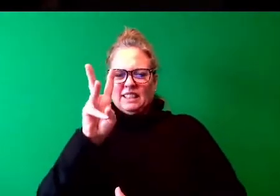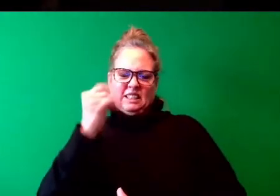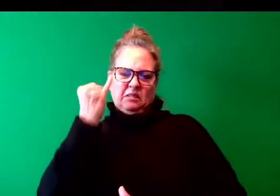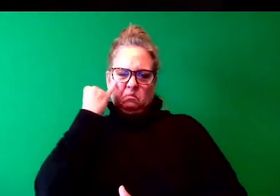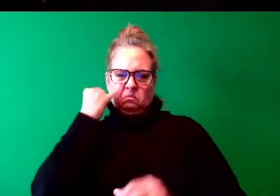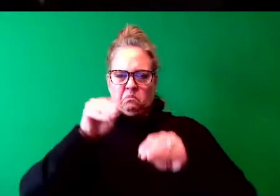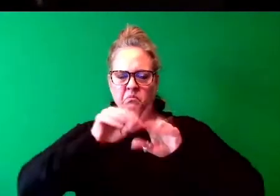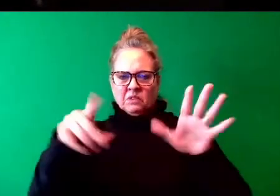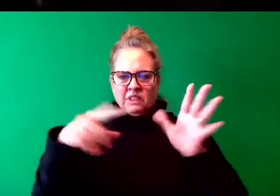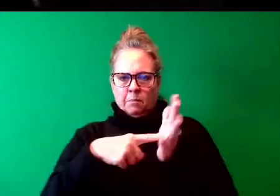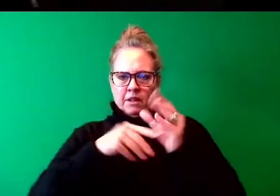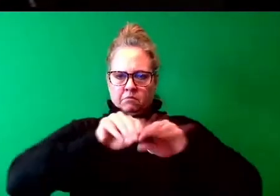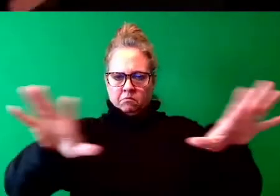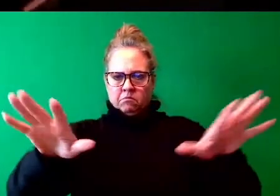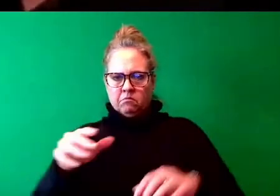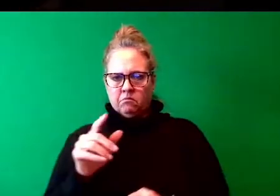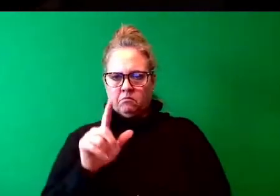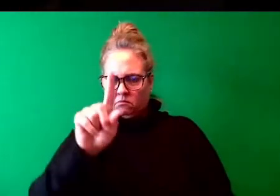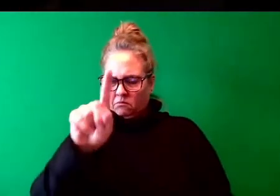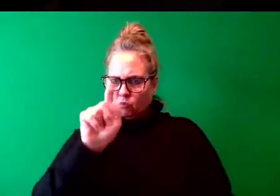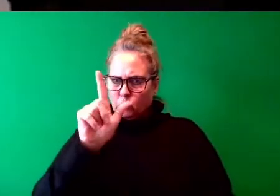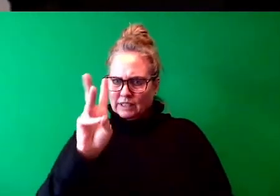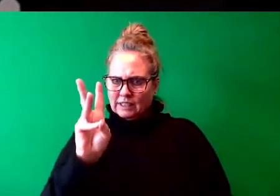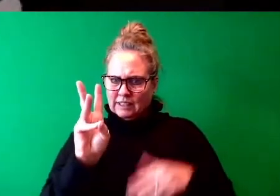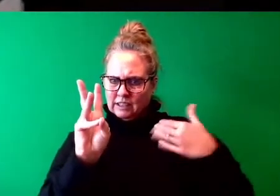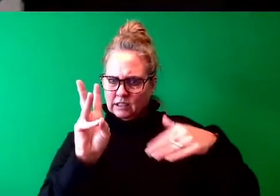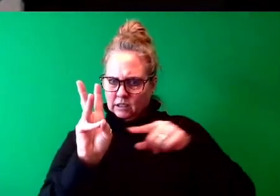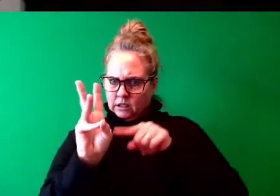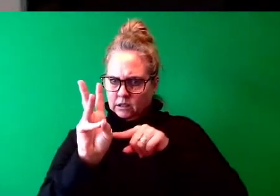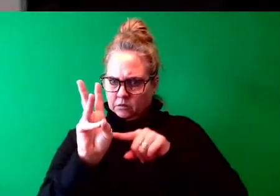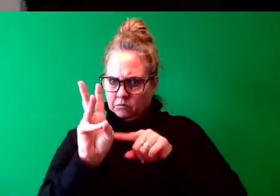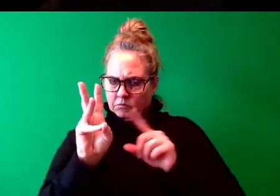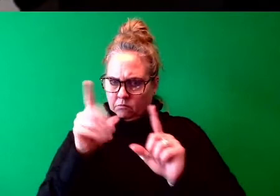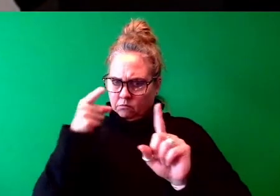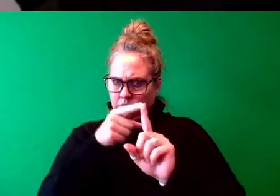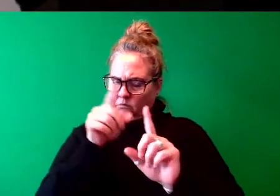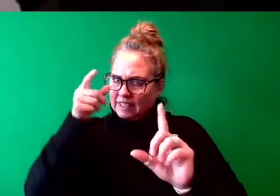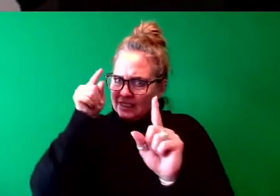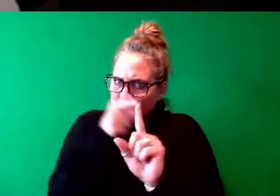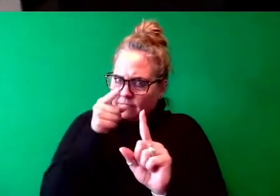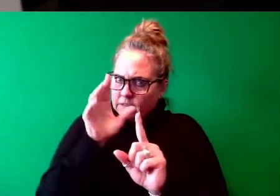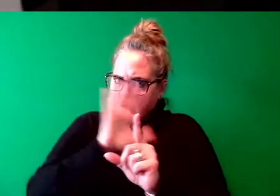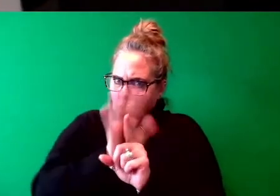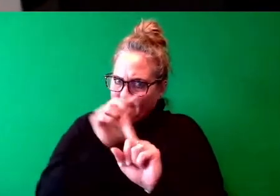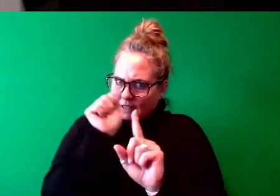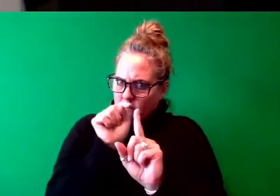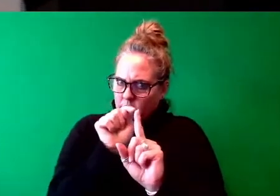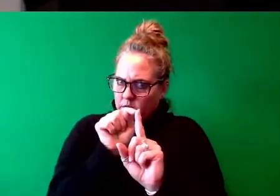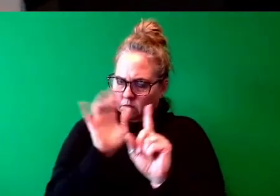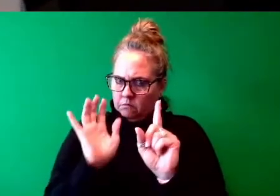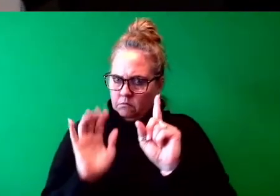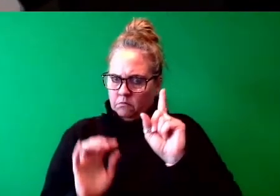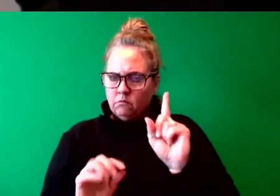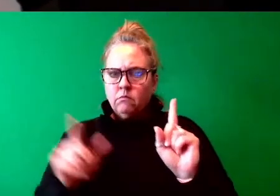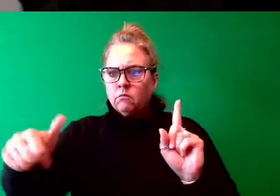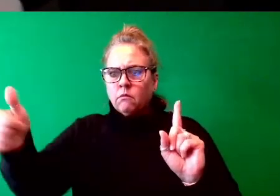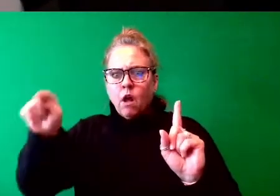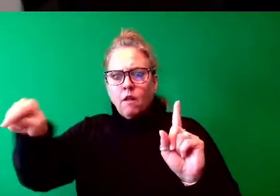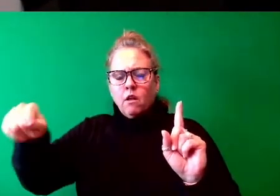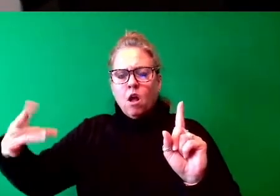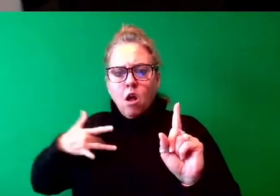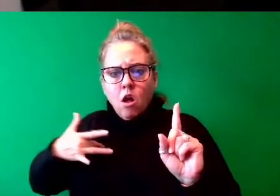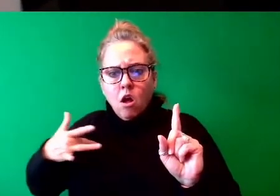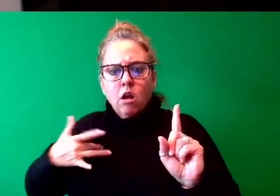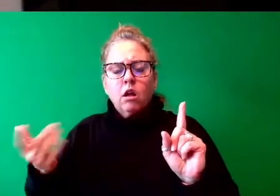patients across our hospital systems. That's only COVID. That is not accounting for the needs we have for